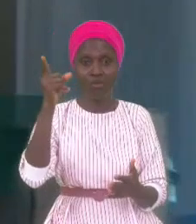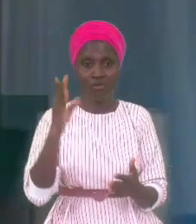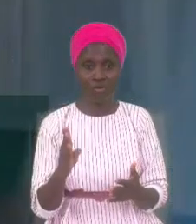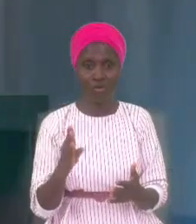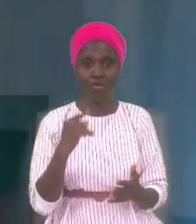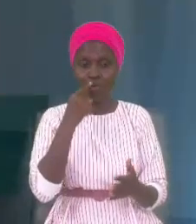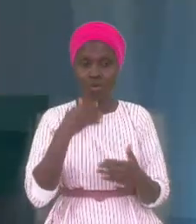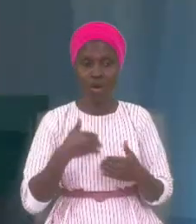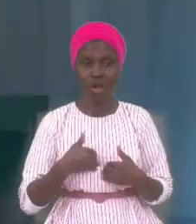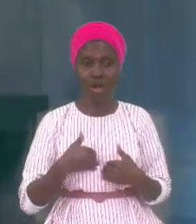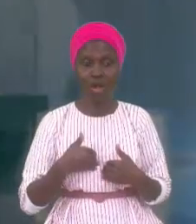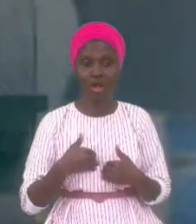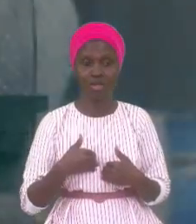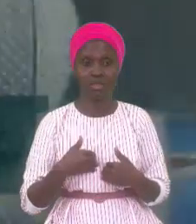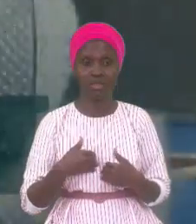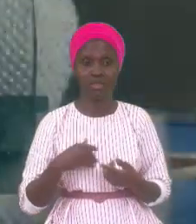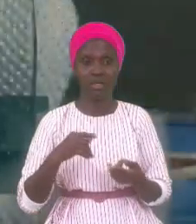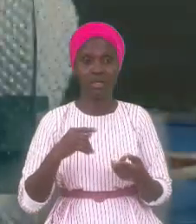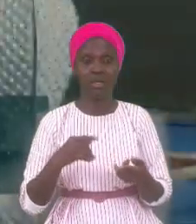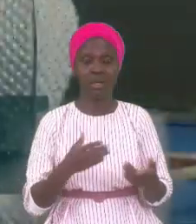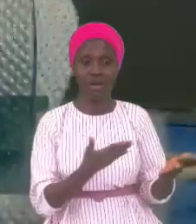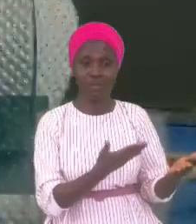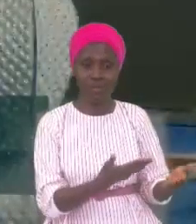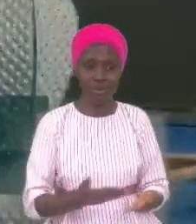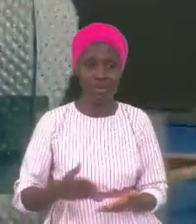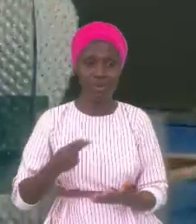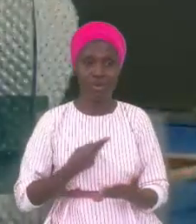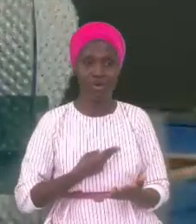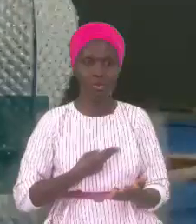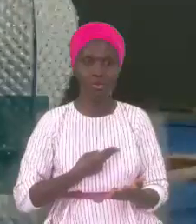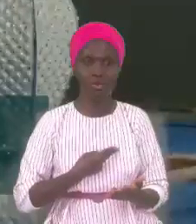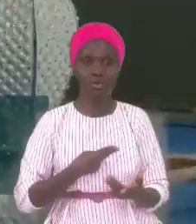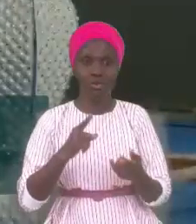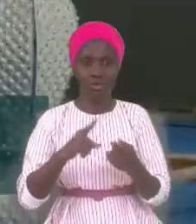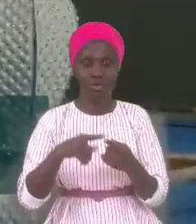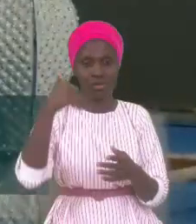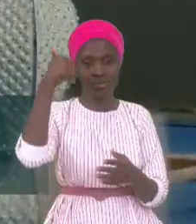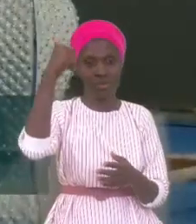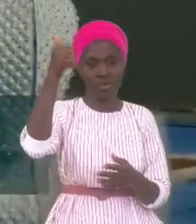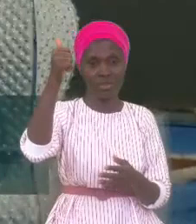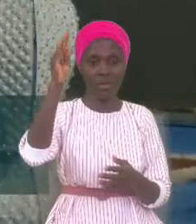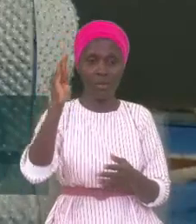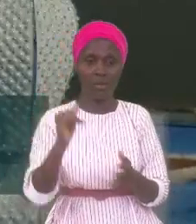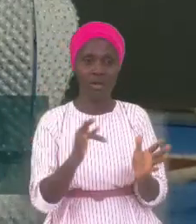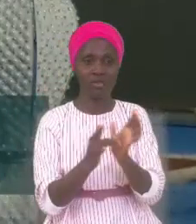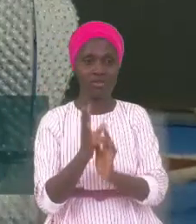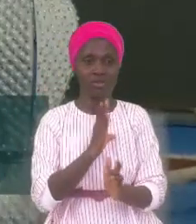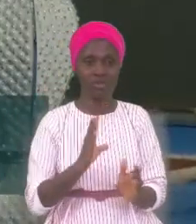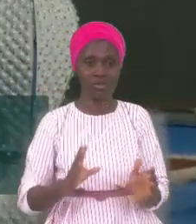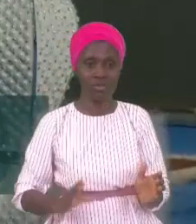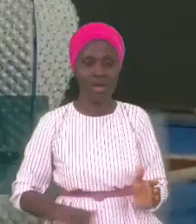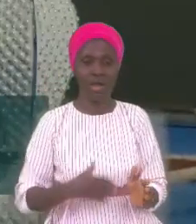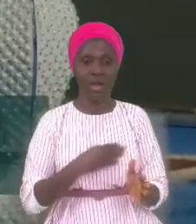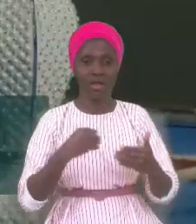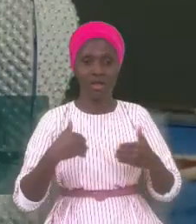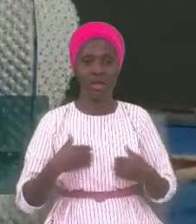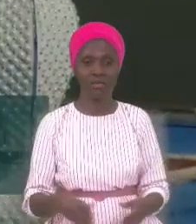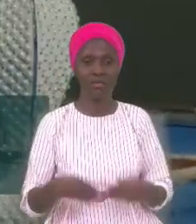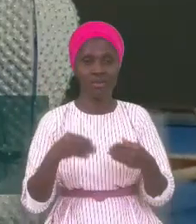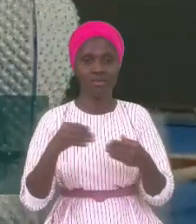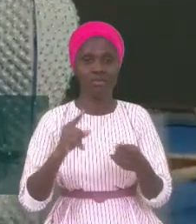us to himself by Jesus Christ, and he has given us the ministry of